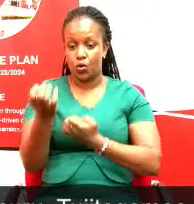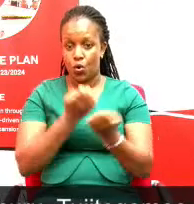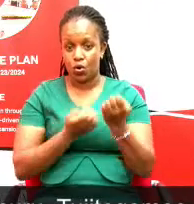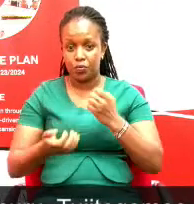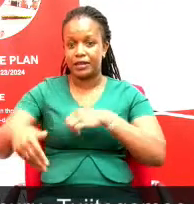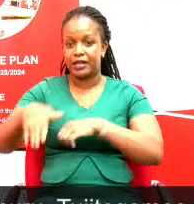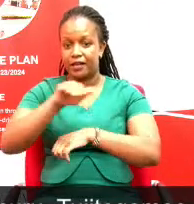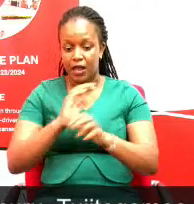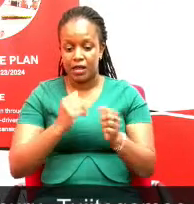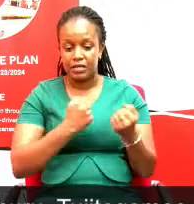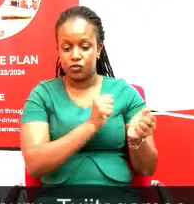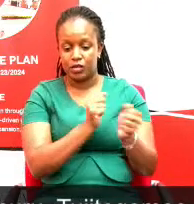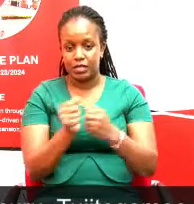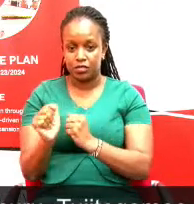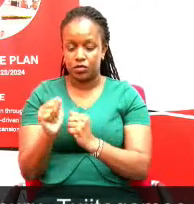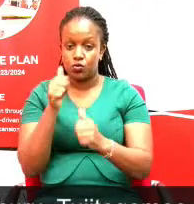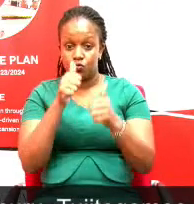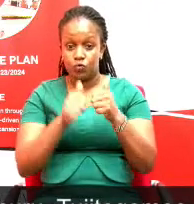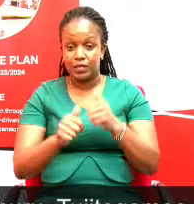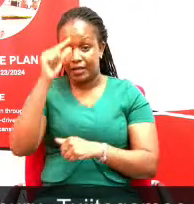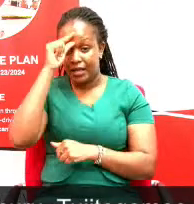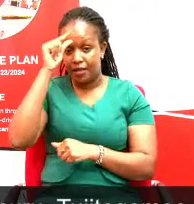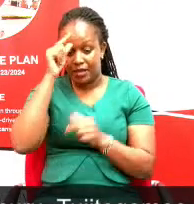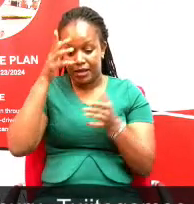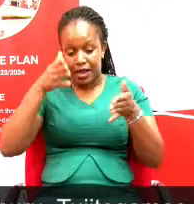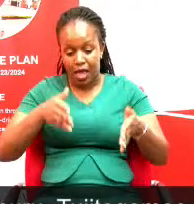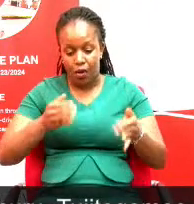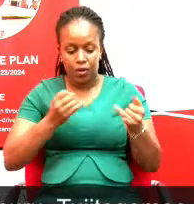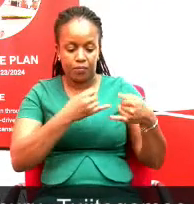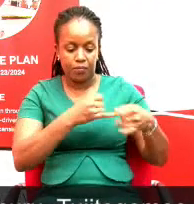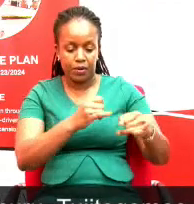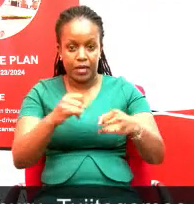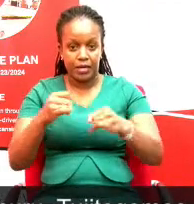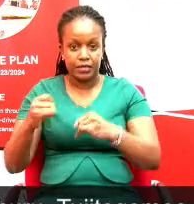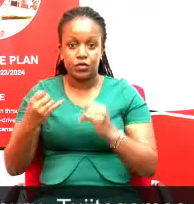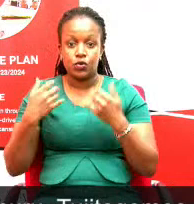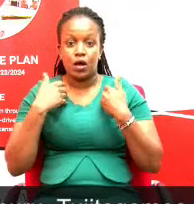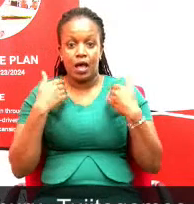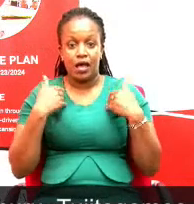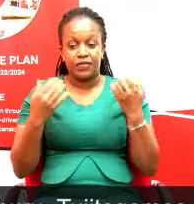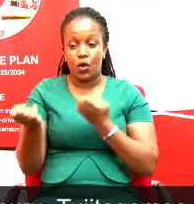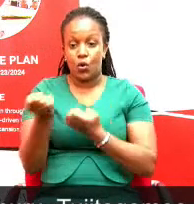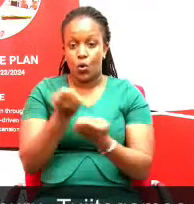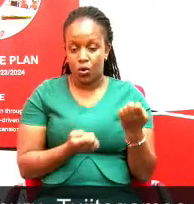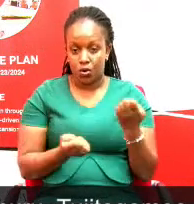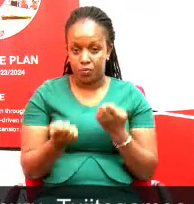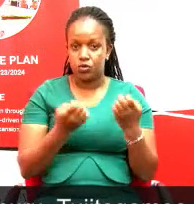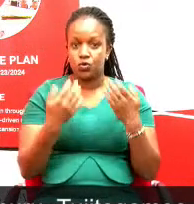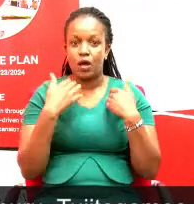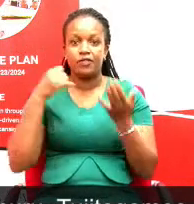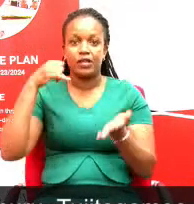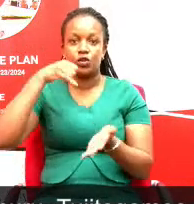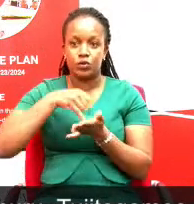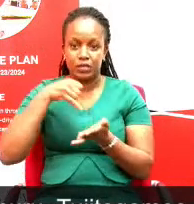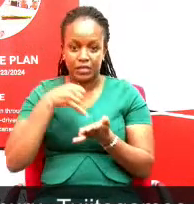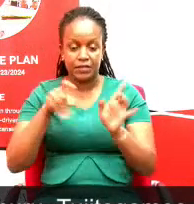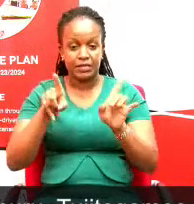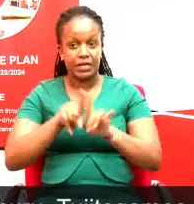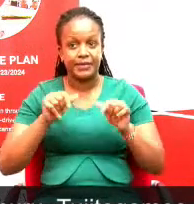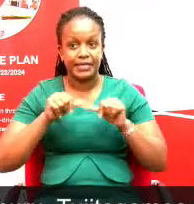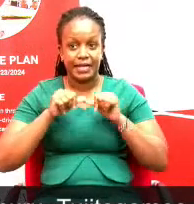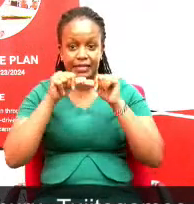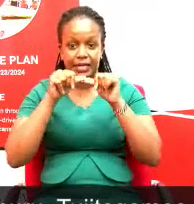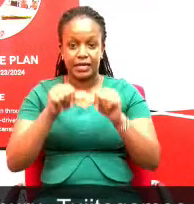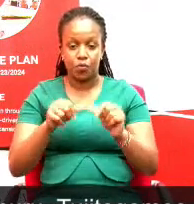strategy which the government is currently implementing to reposition the economy on an inclusive and sustainable growth